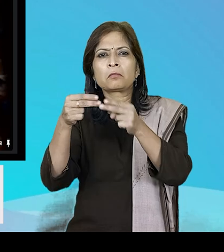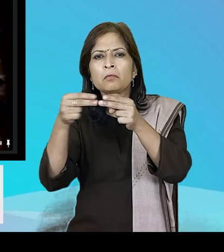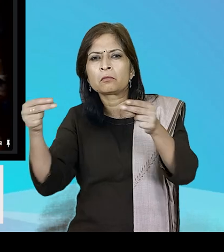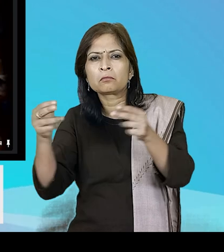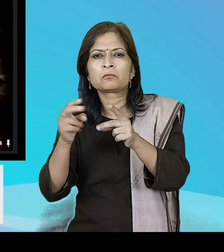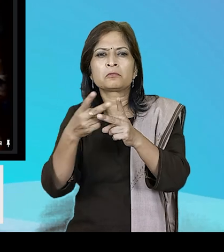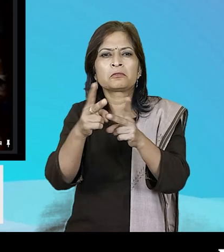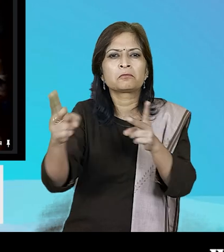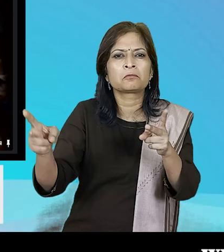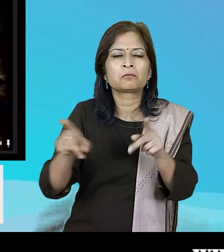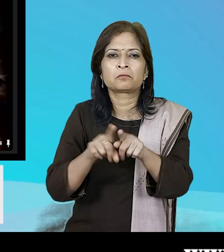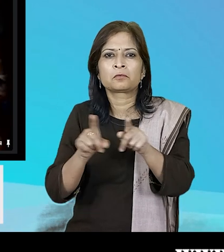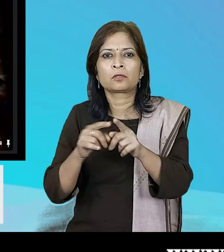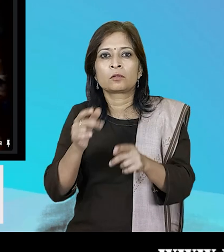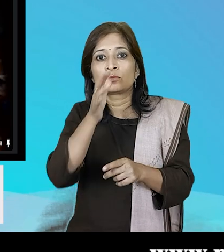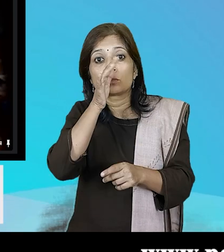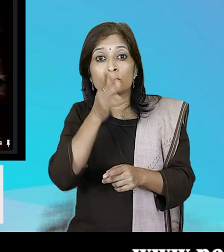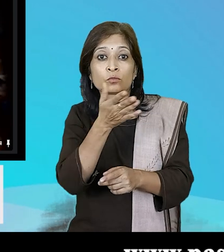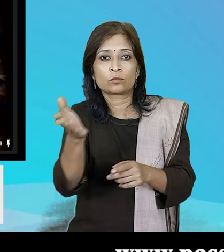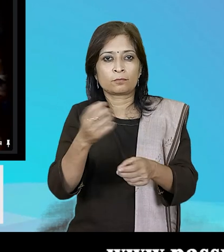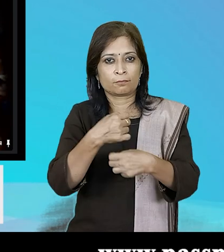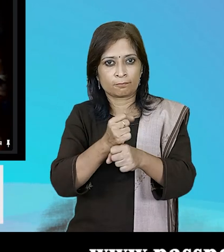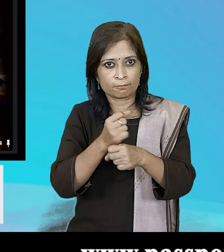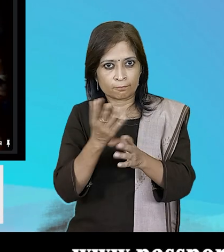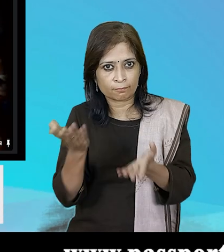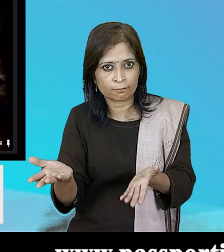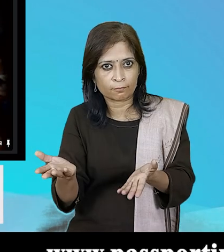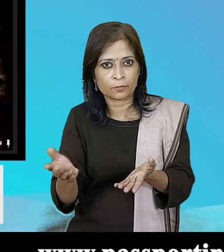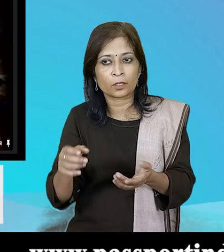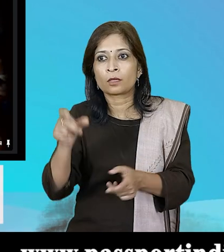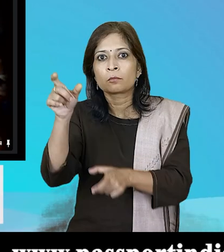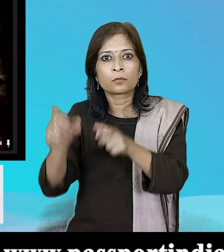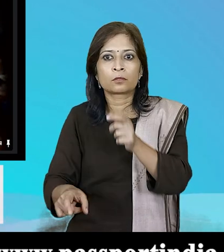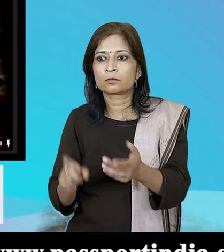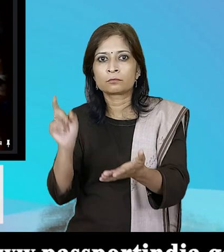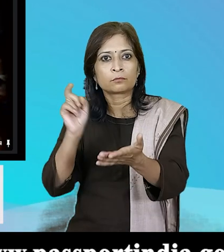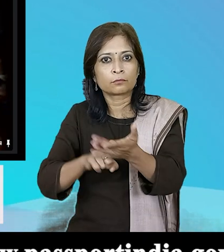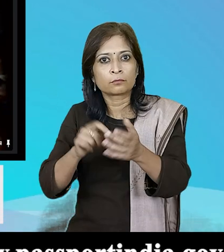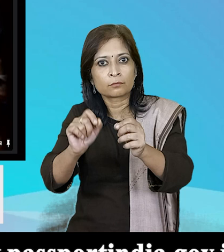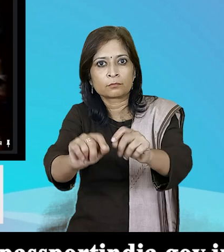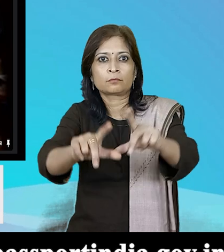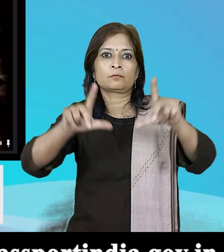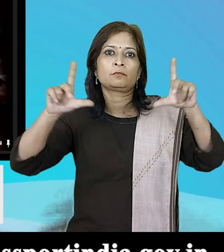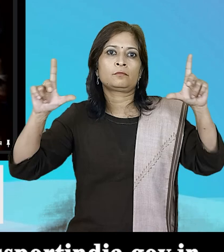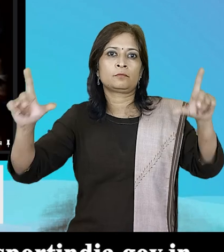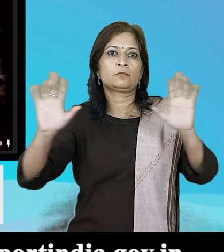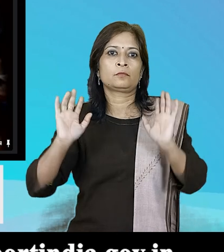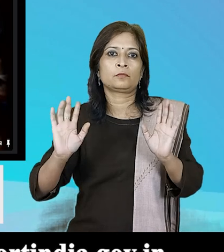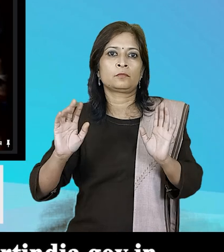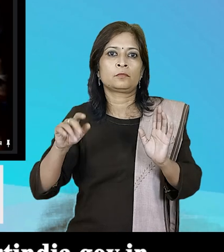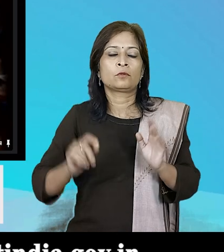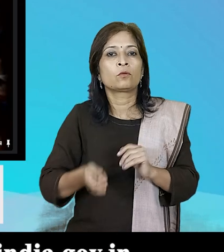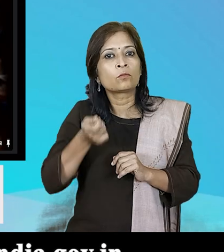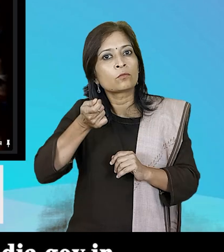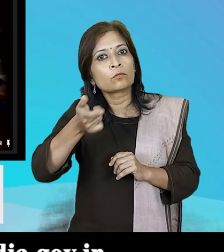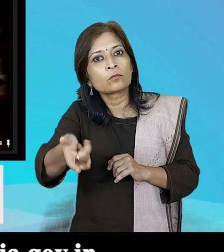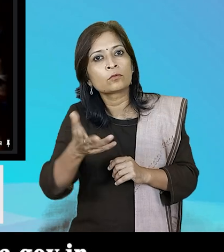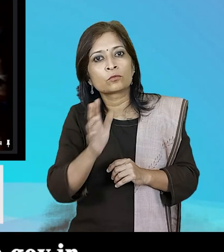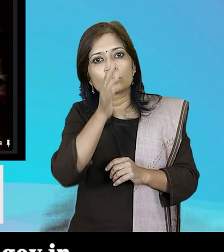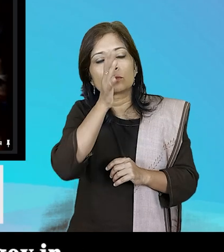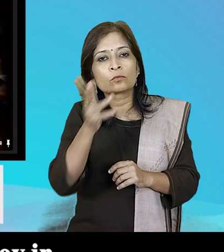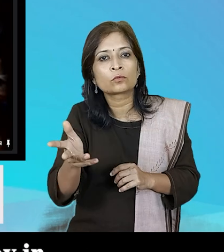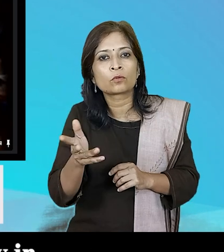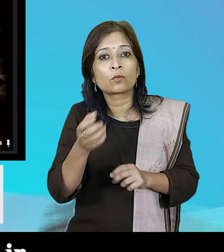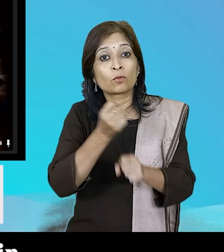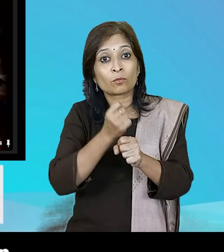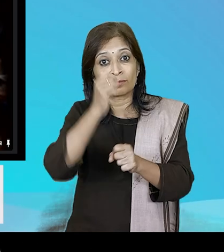of passportindia.gov.in. GOV.in. Okay. And then an applicant will go there and pay fees which is not